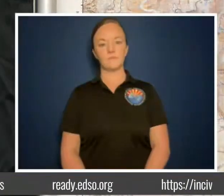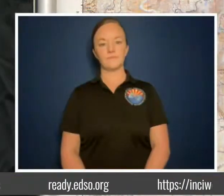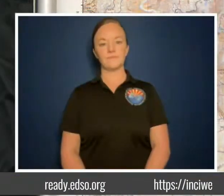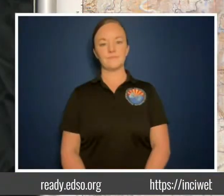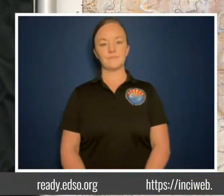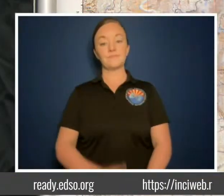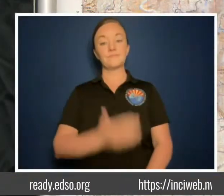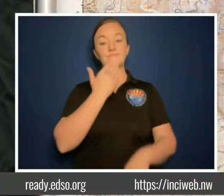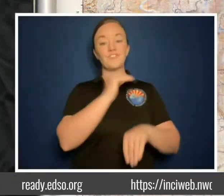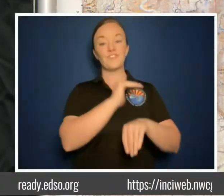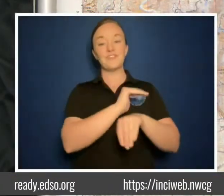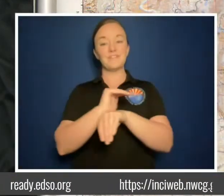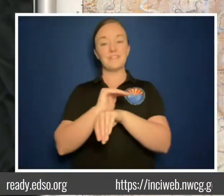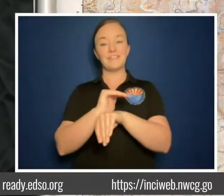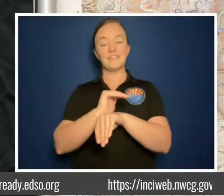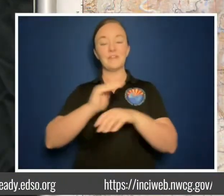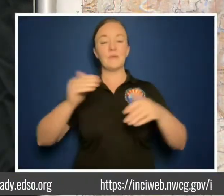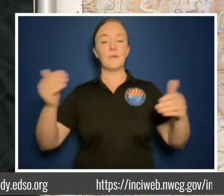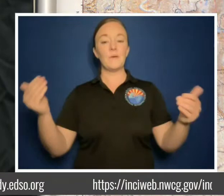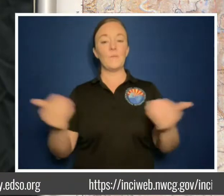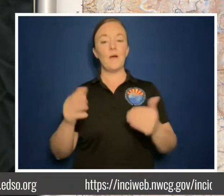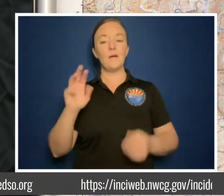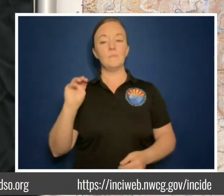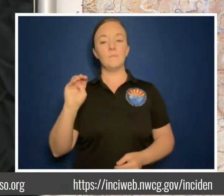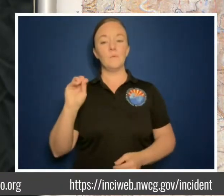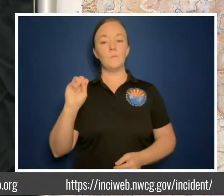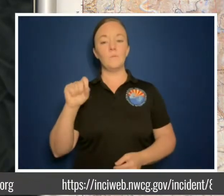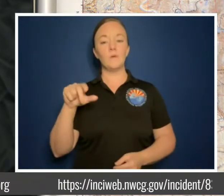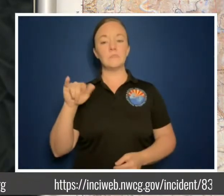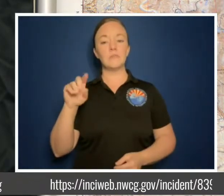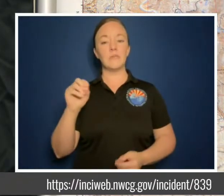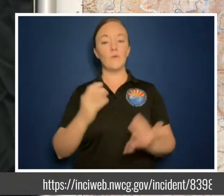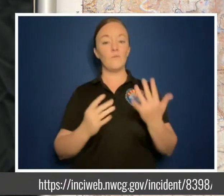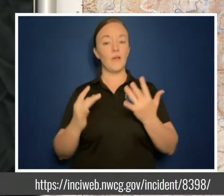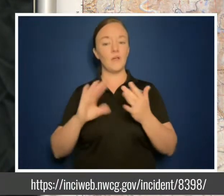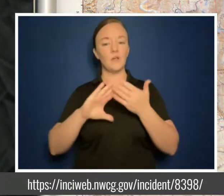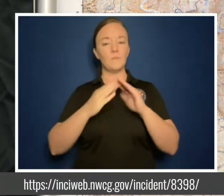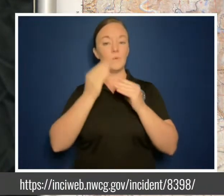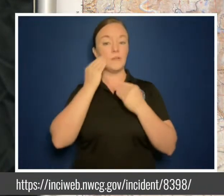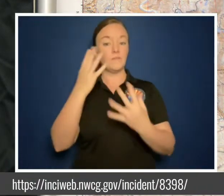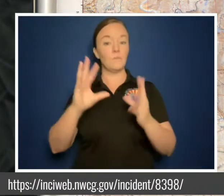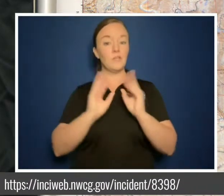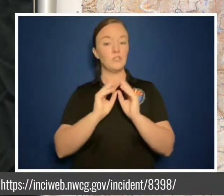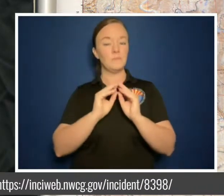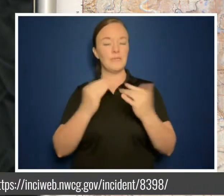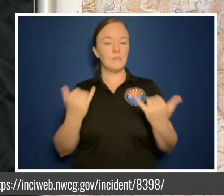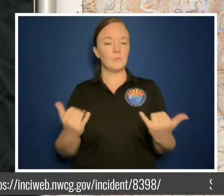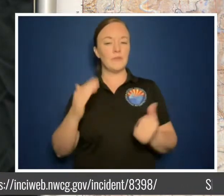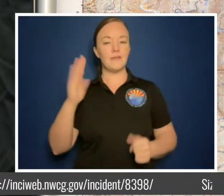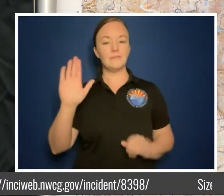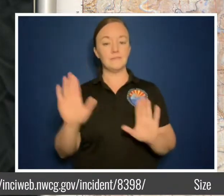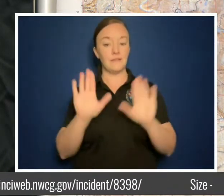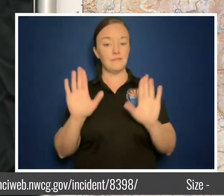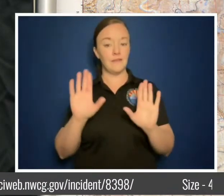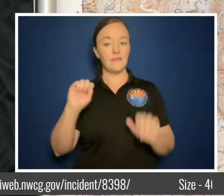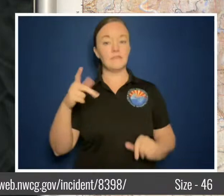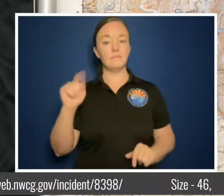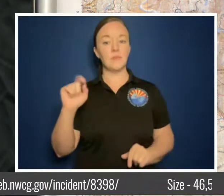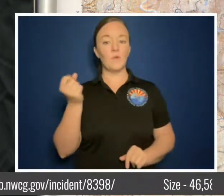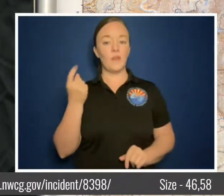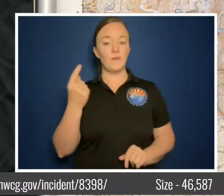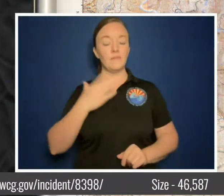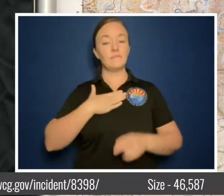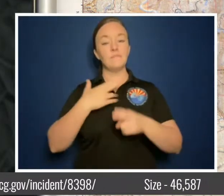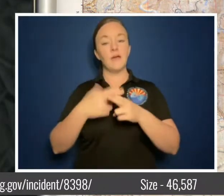Good evening, and welcome to the Mosquito Fire Community Information Meeting for Sunday, September 11th. My name is Nathan Judy,